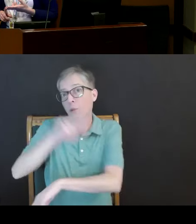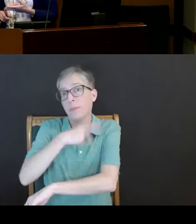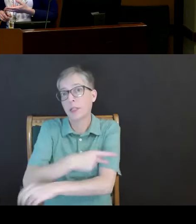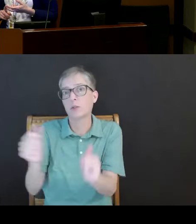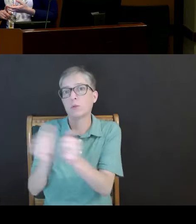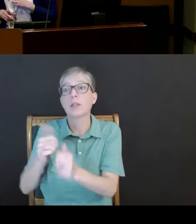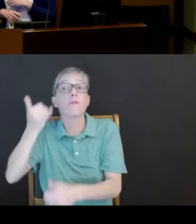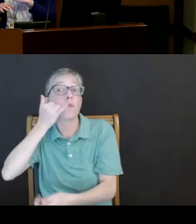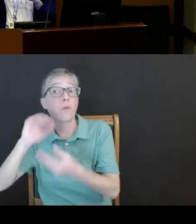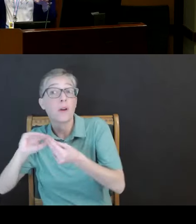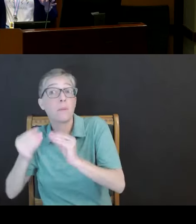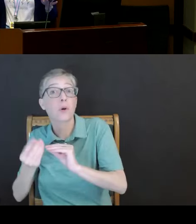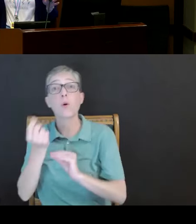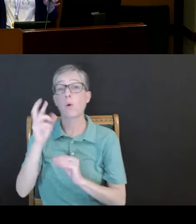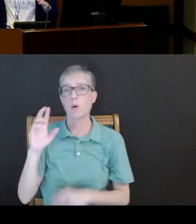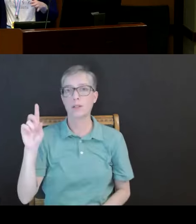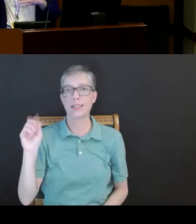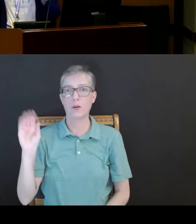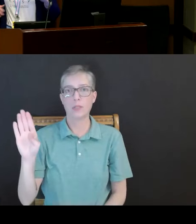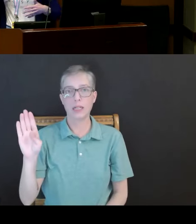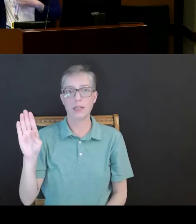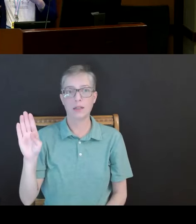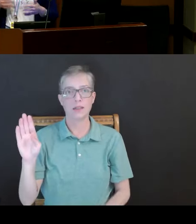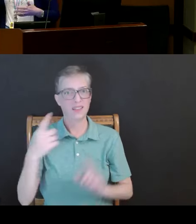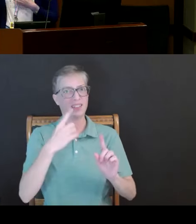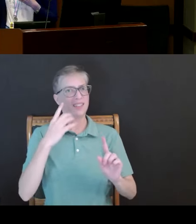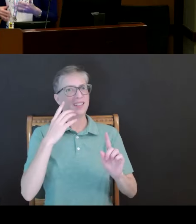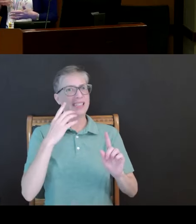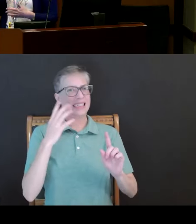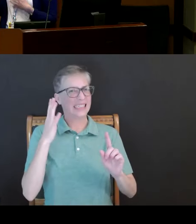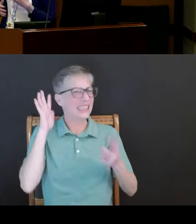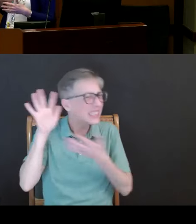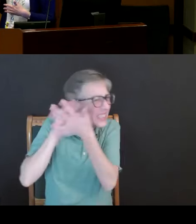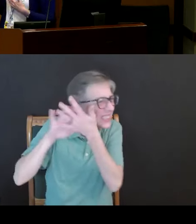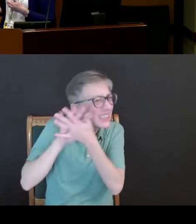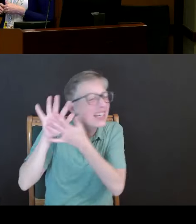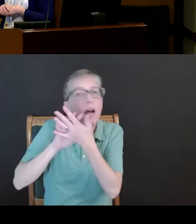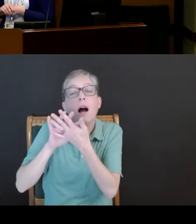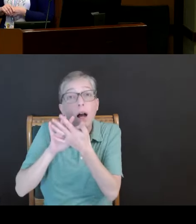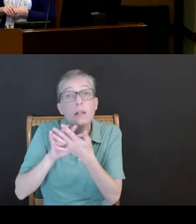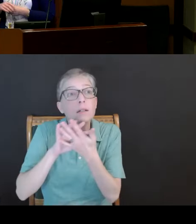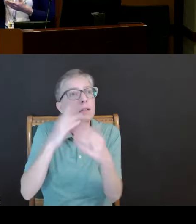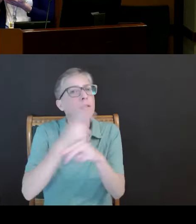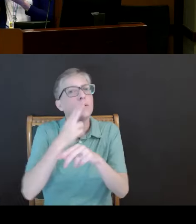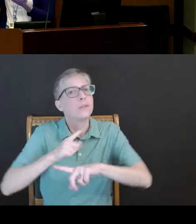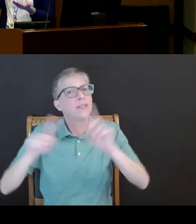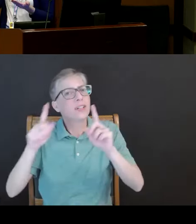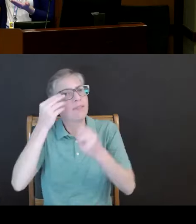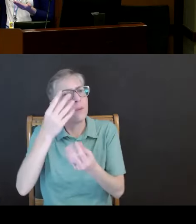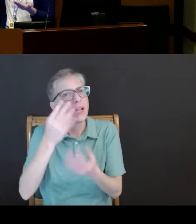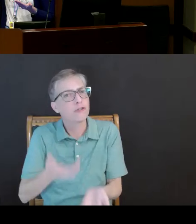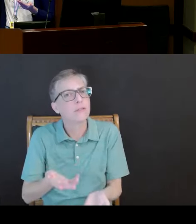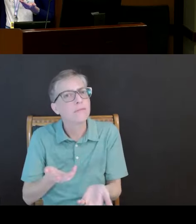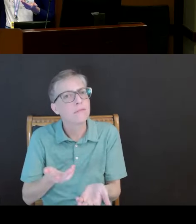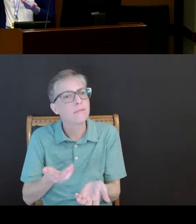date of birth. So if you have no idea what they said, we can gather additional information to find it if you need the visual cue. Because for some reason,